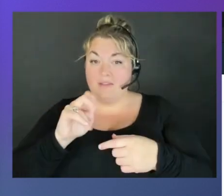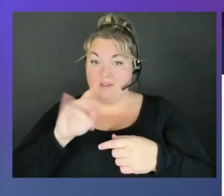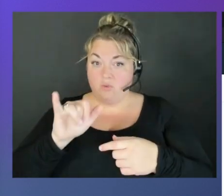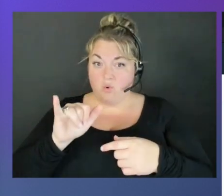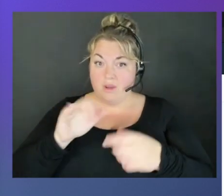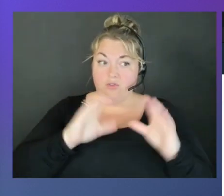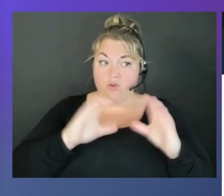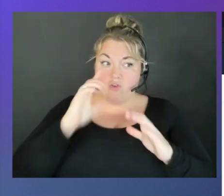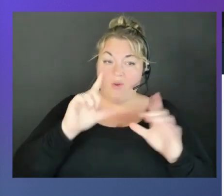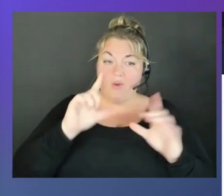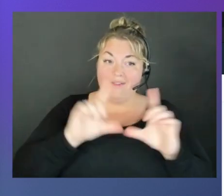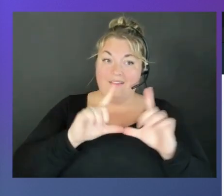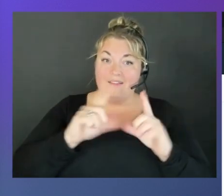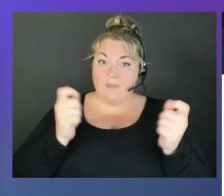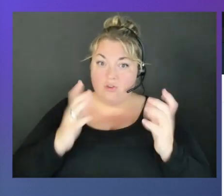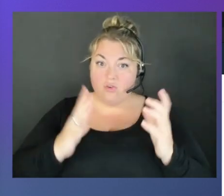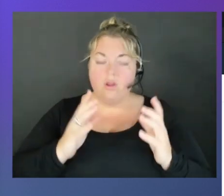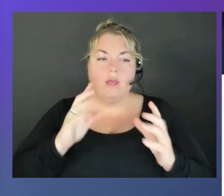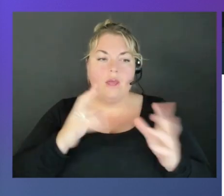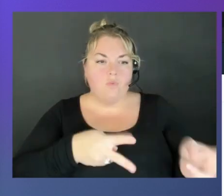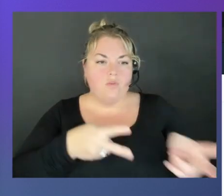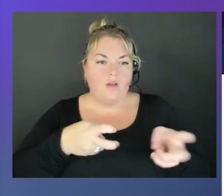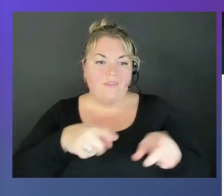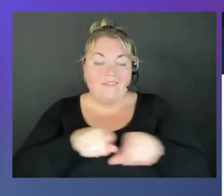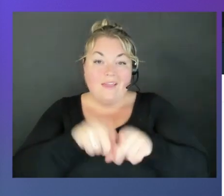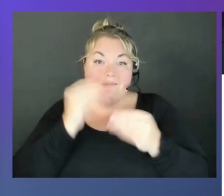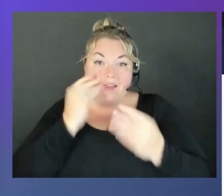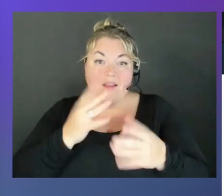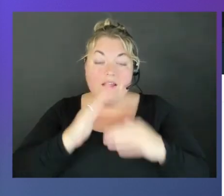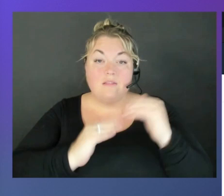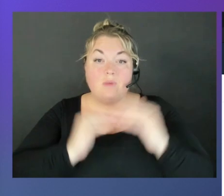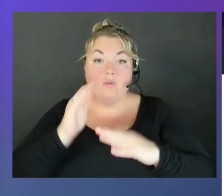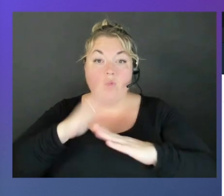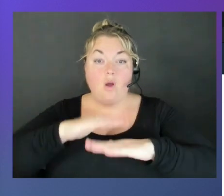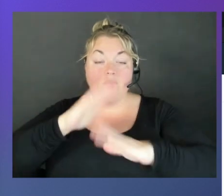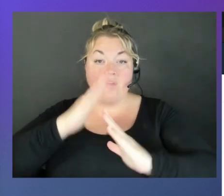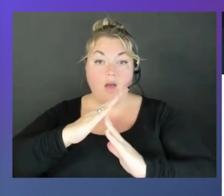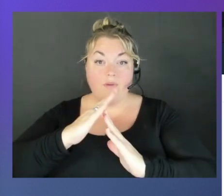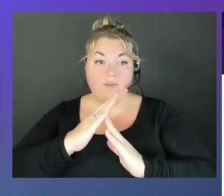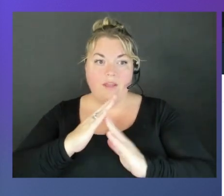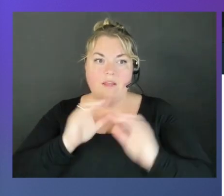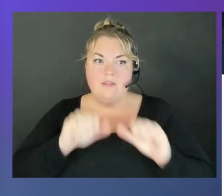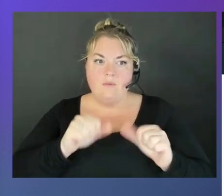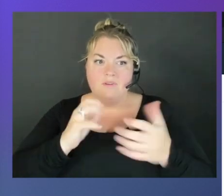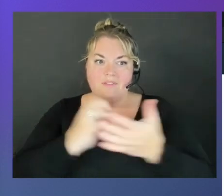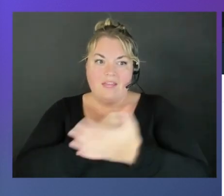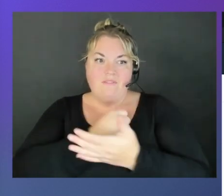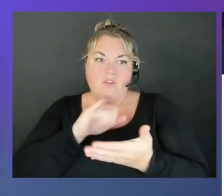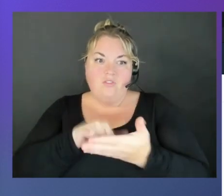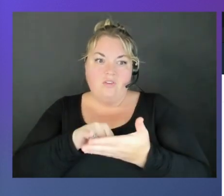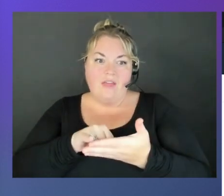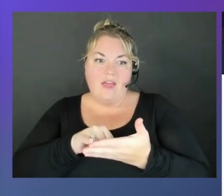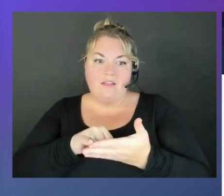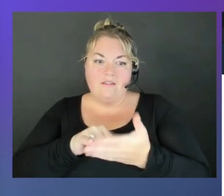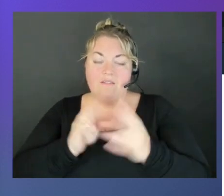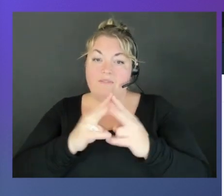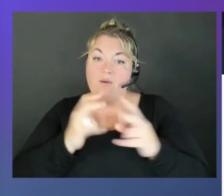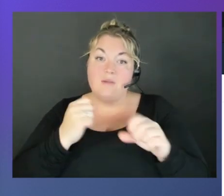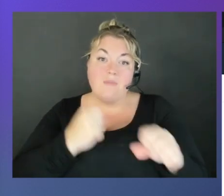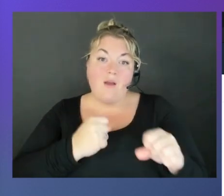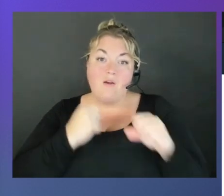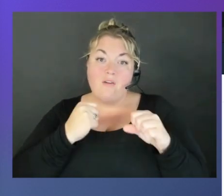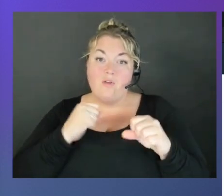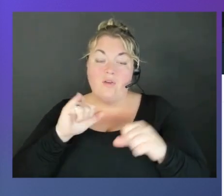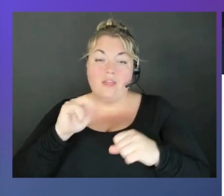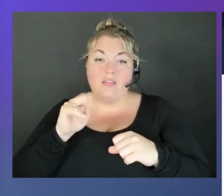exists inside of Systems Manager. It's built on top of it, where it's able to take advantage of you know, the very powerful inventory